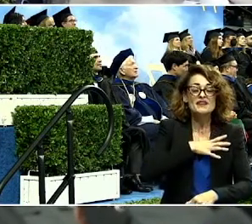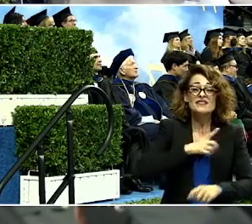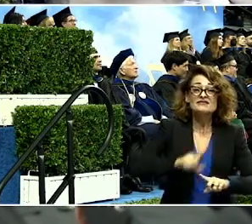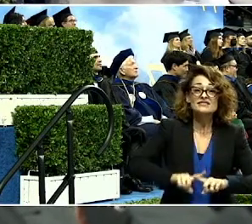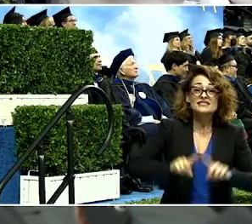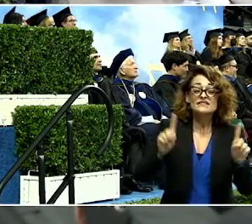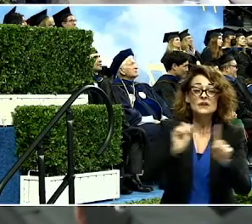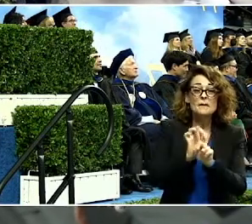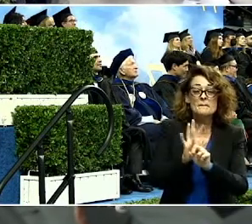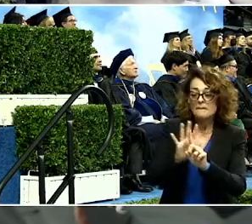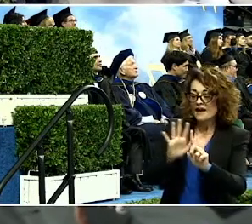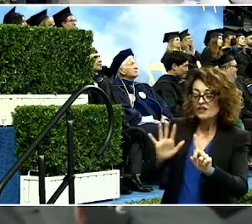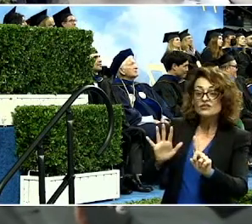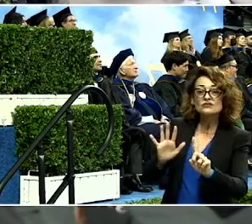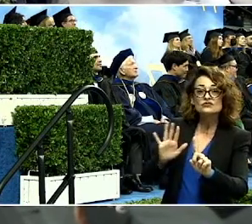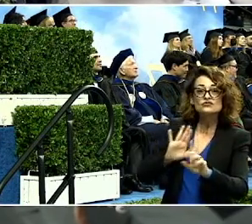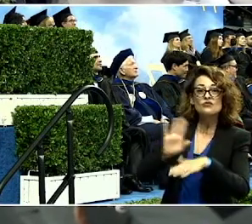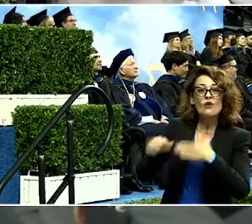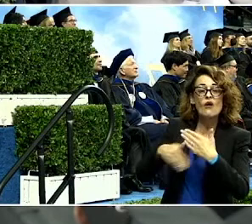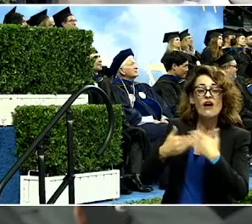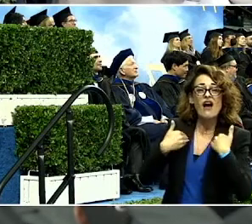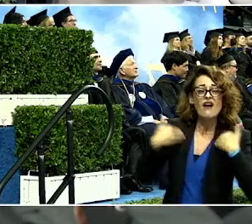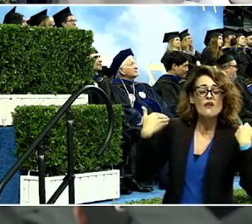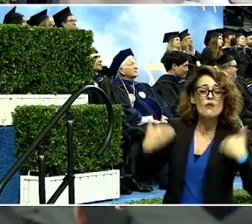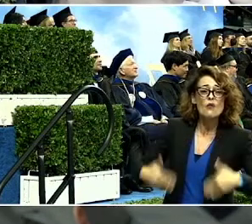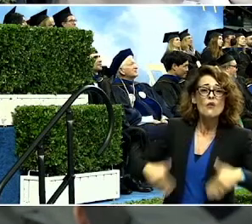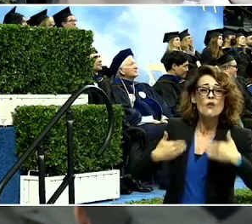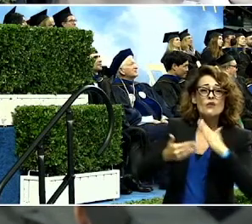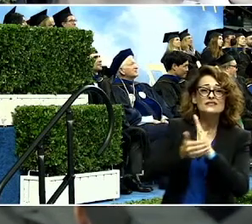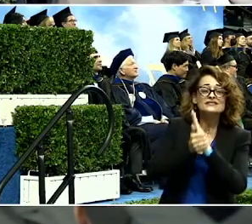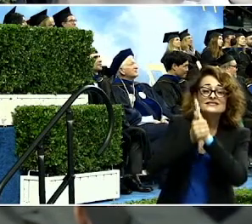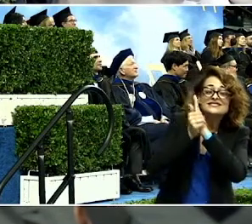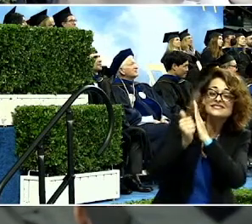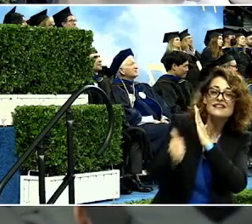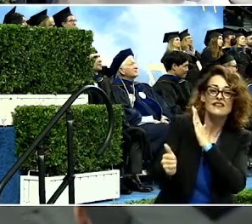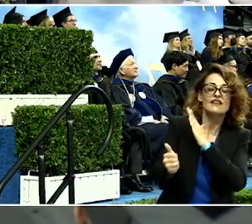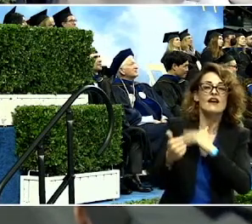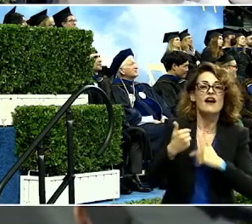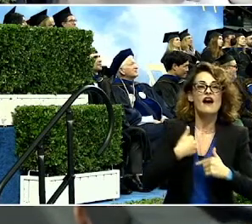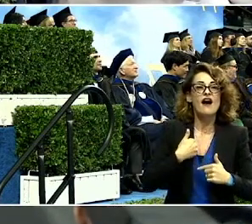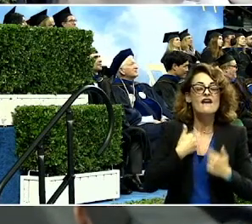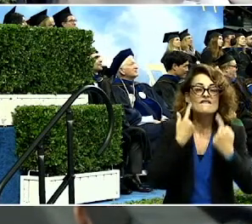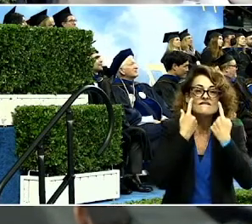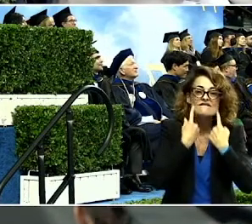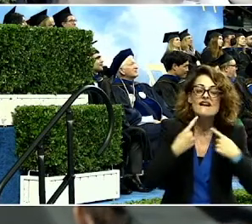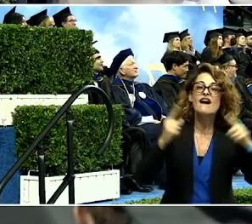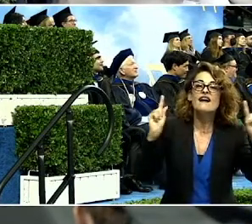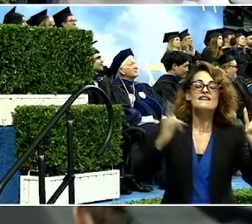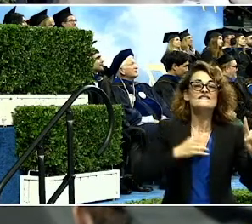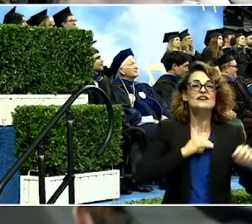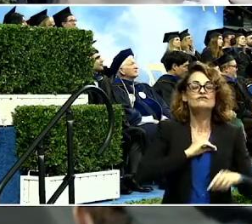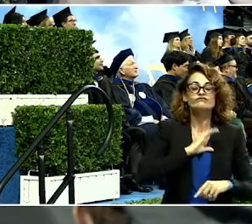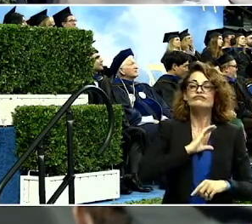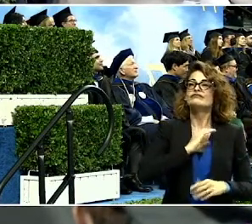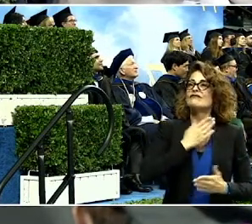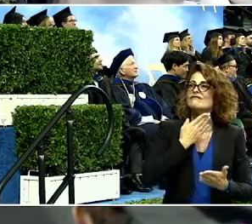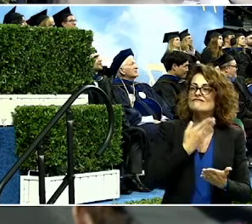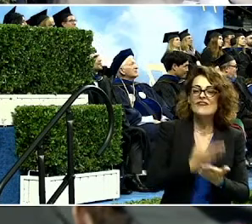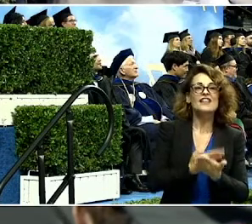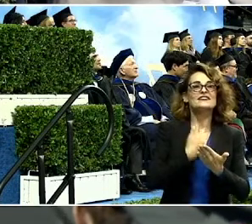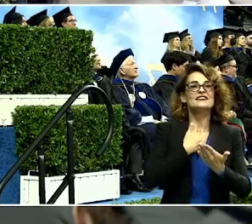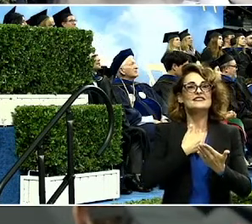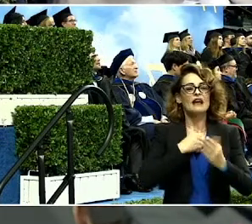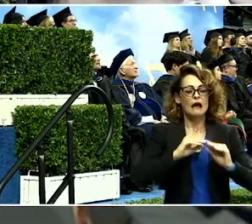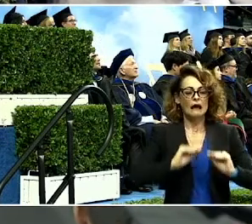who all had immense talent and skill. I finally felt validated as a queer,